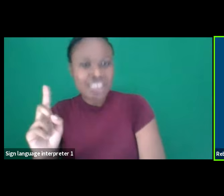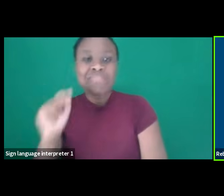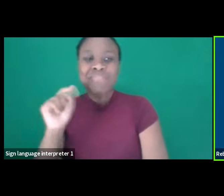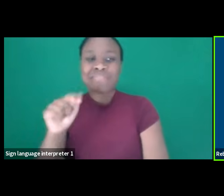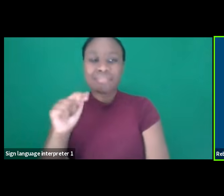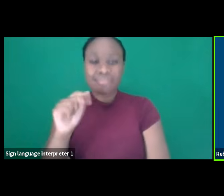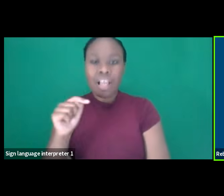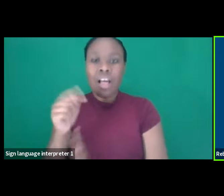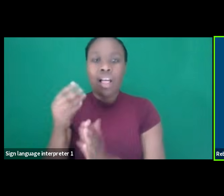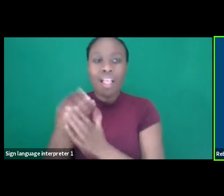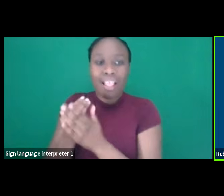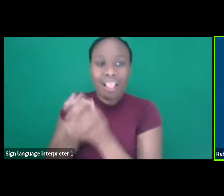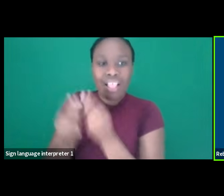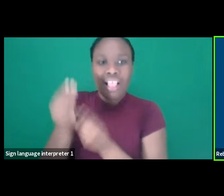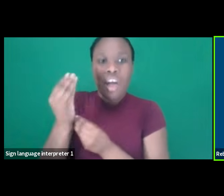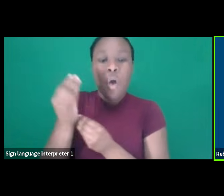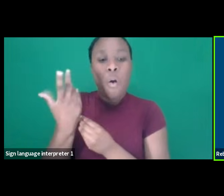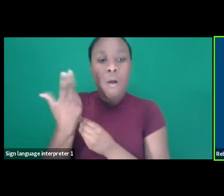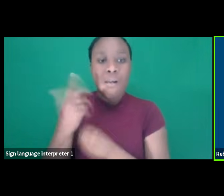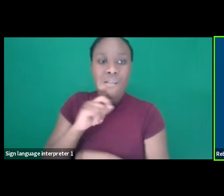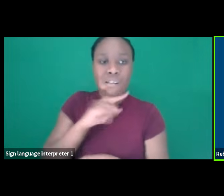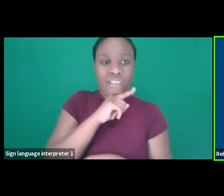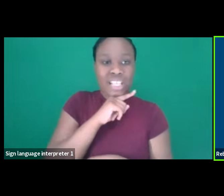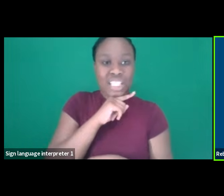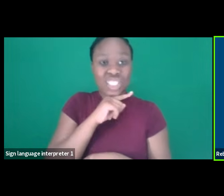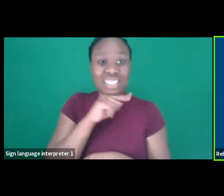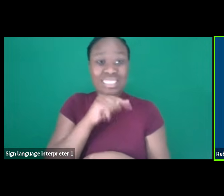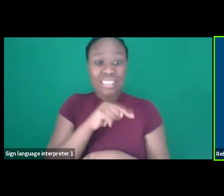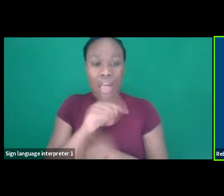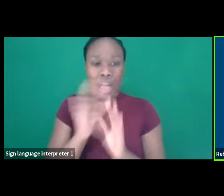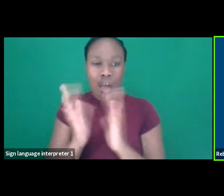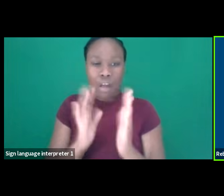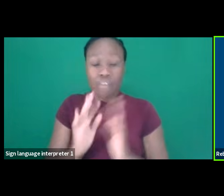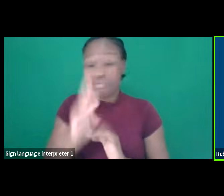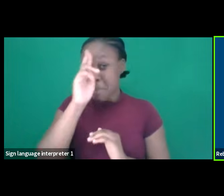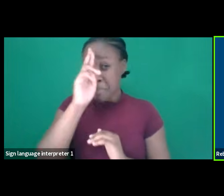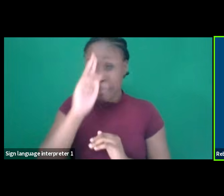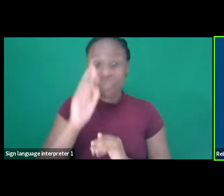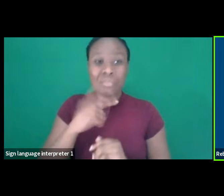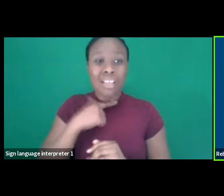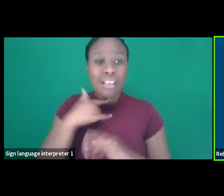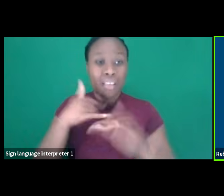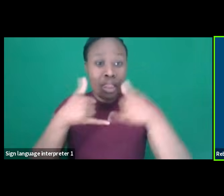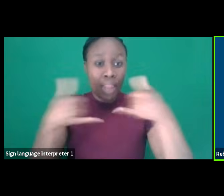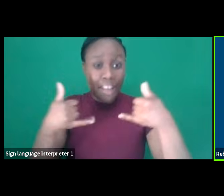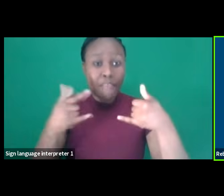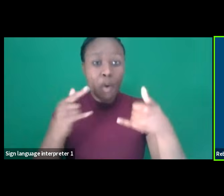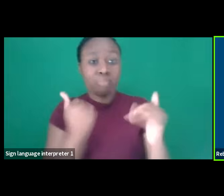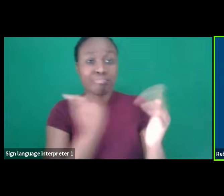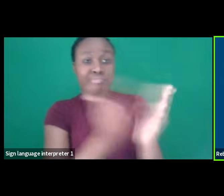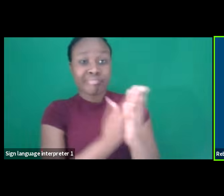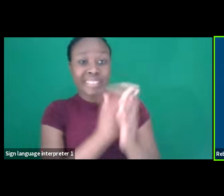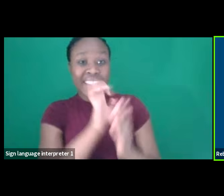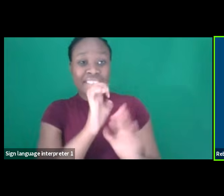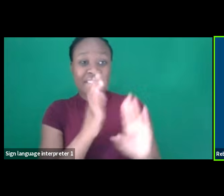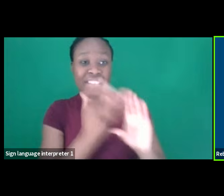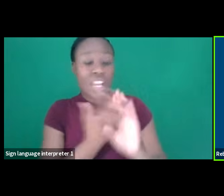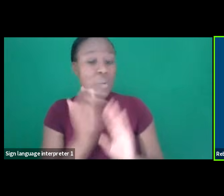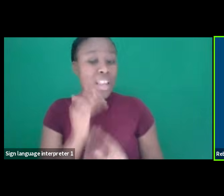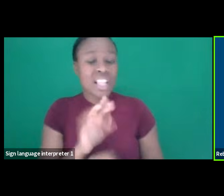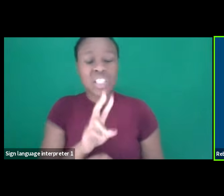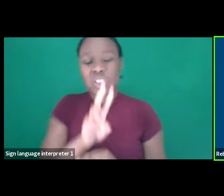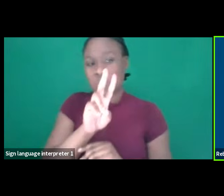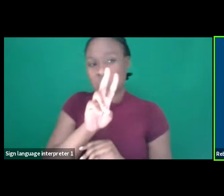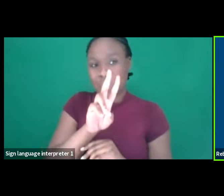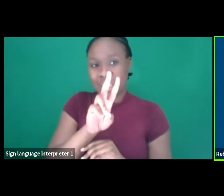And remember that our filing season closing date is the 23rd of November, 2021. I'm